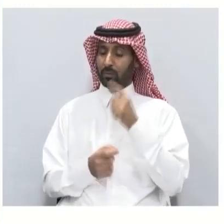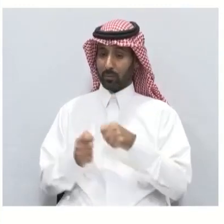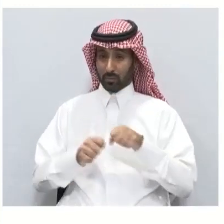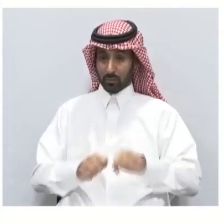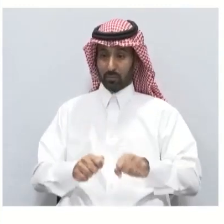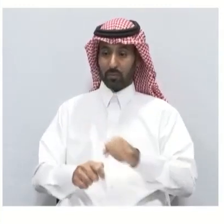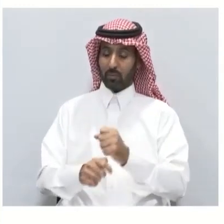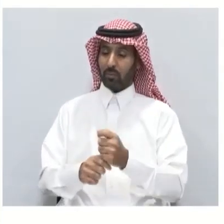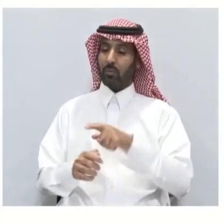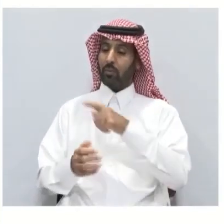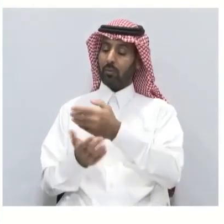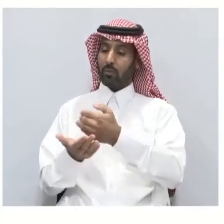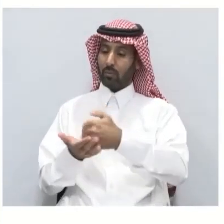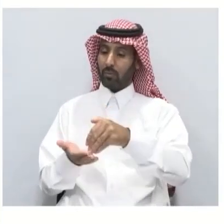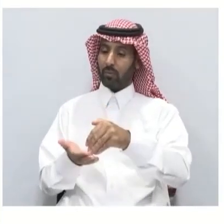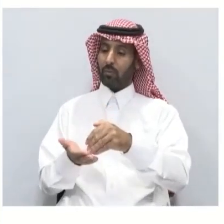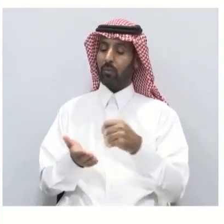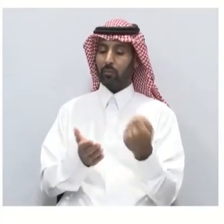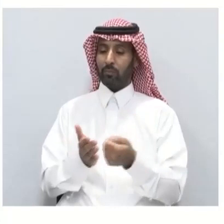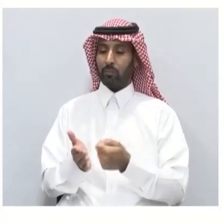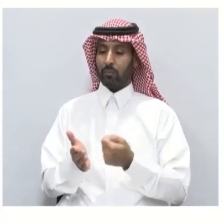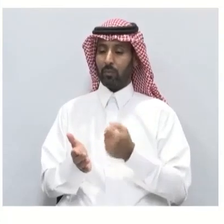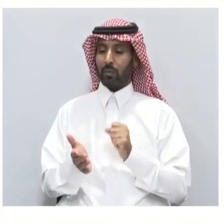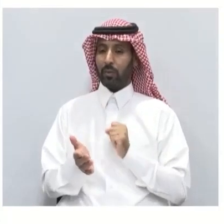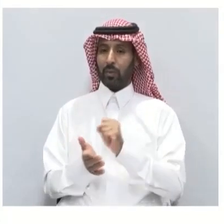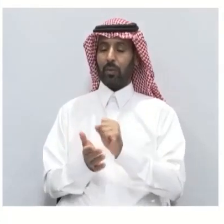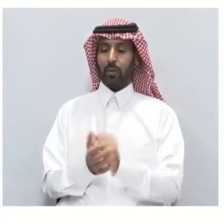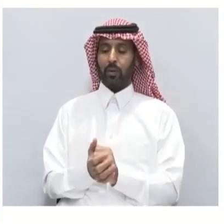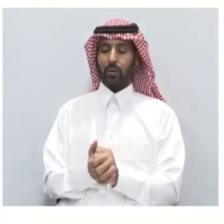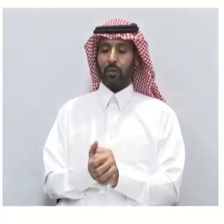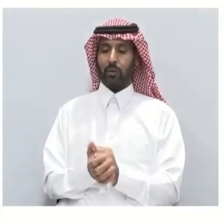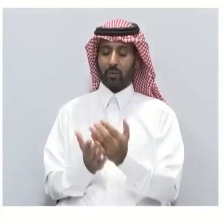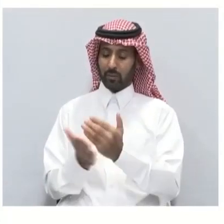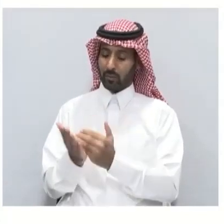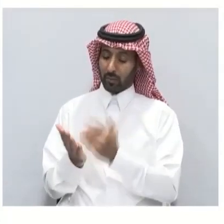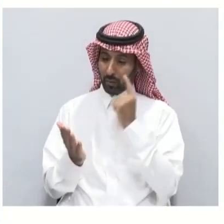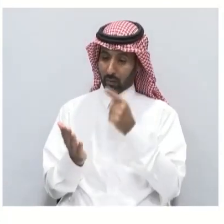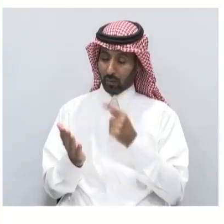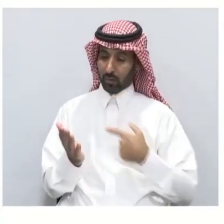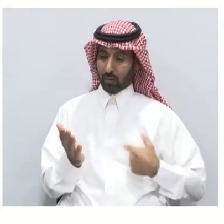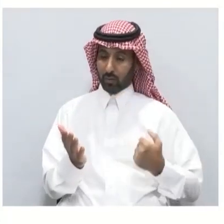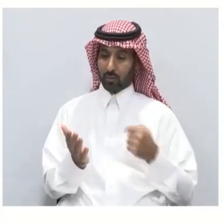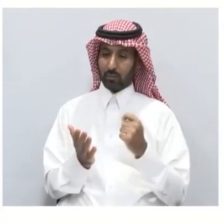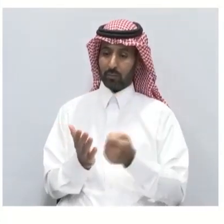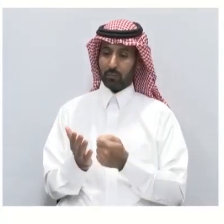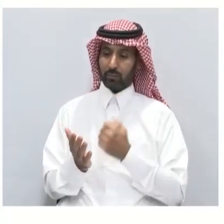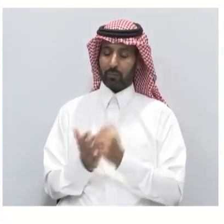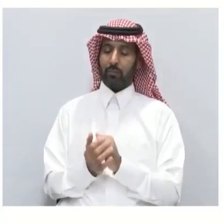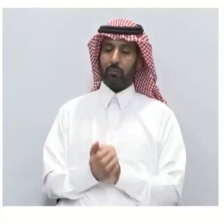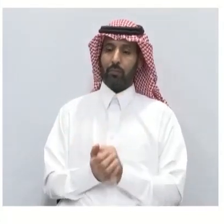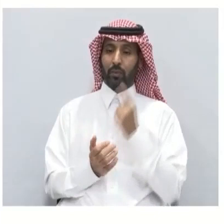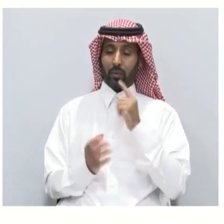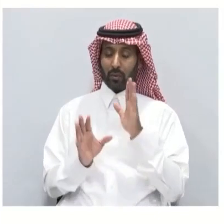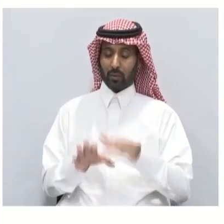next time he tried to use the stolen card, it was declined and seized. Ramirez has been charged with 3 counts